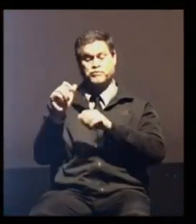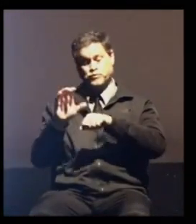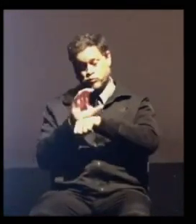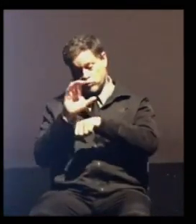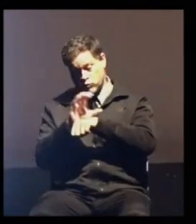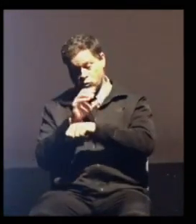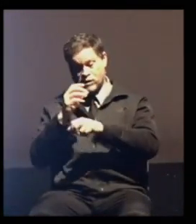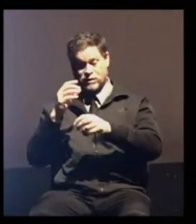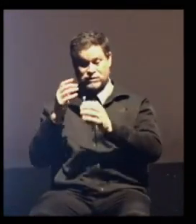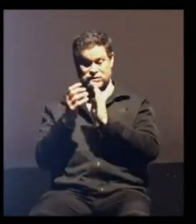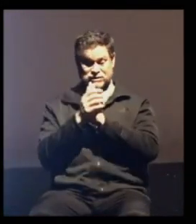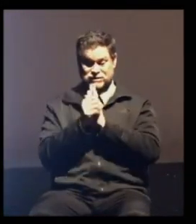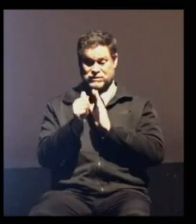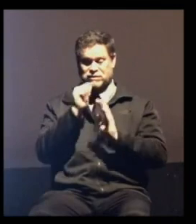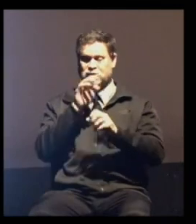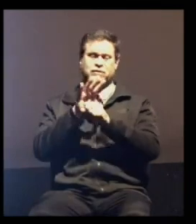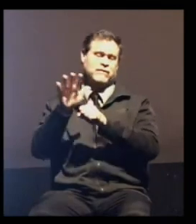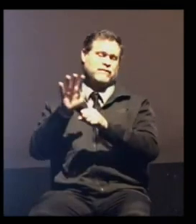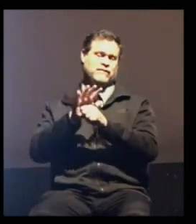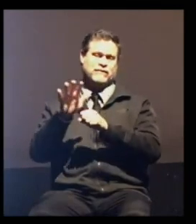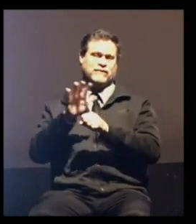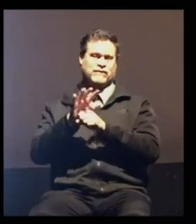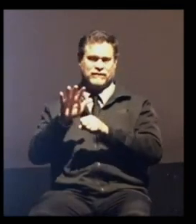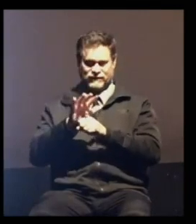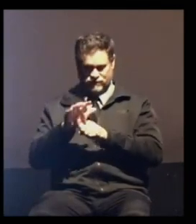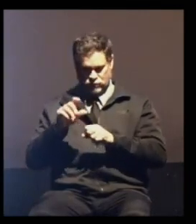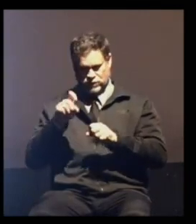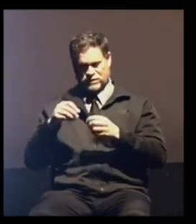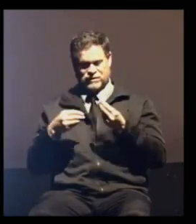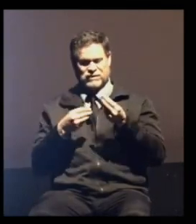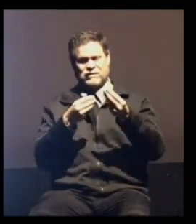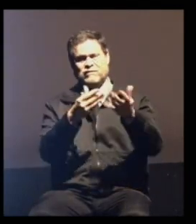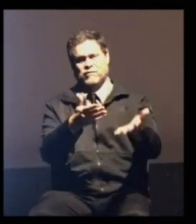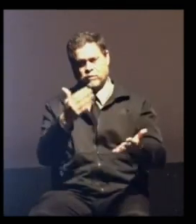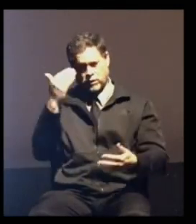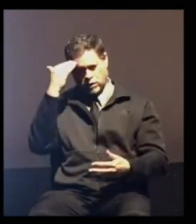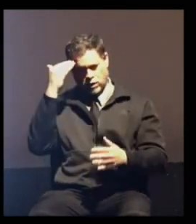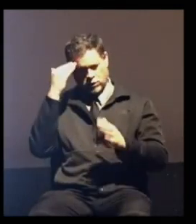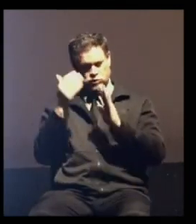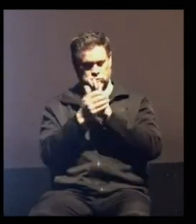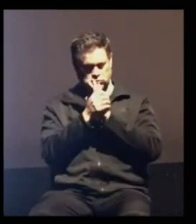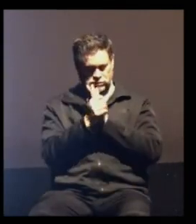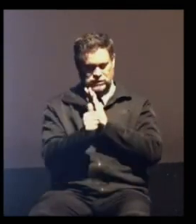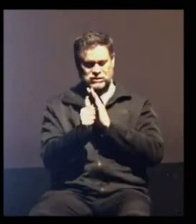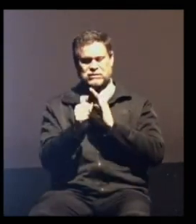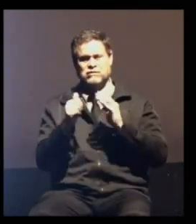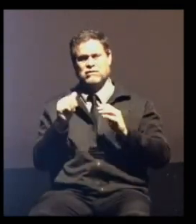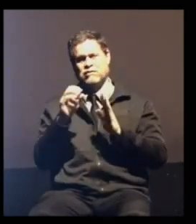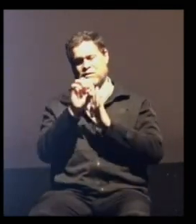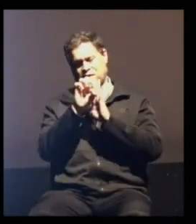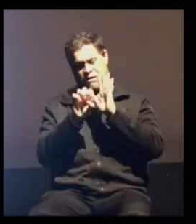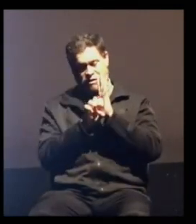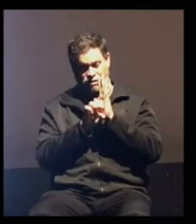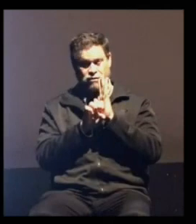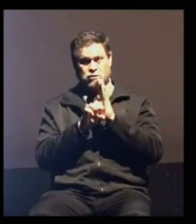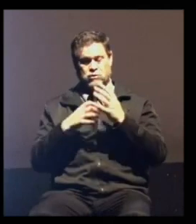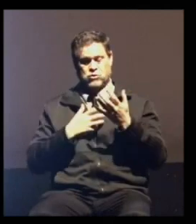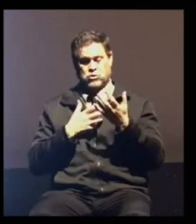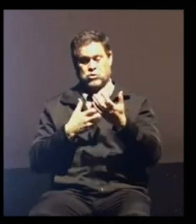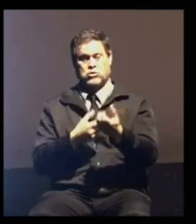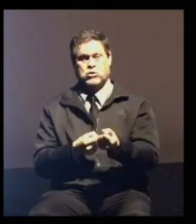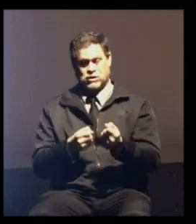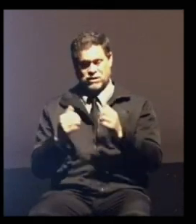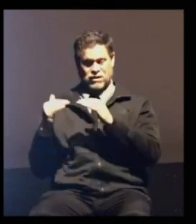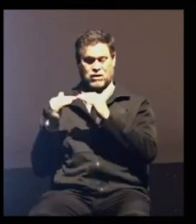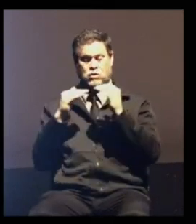computing skills alone are not enough. We need to equip them with knowledge, skills, and ethical courage to design